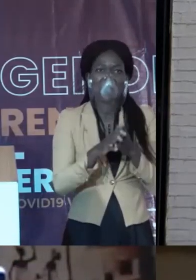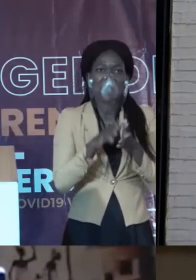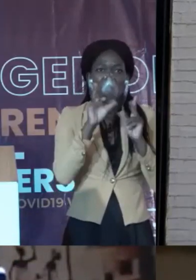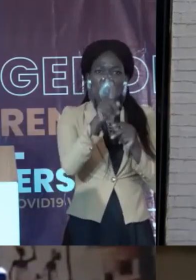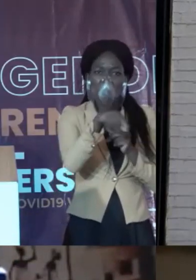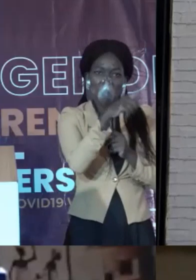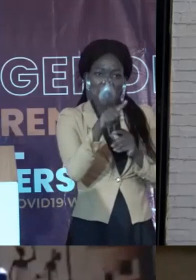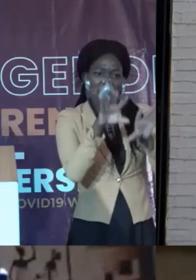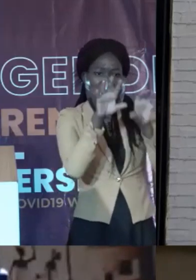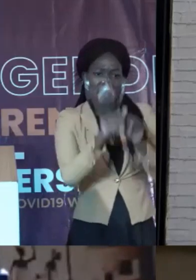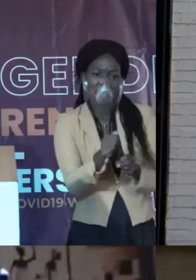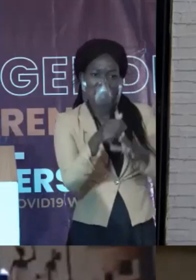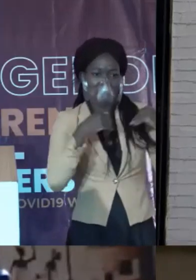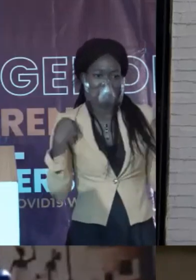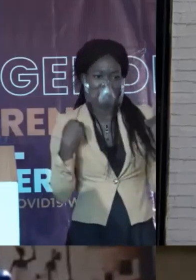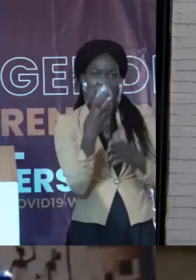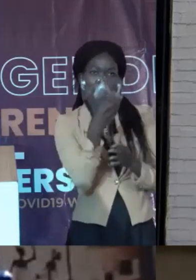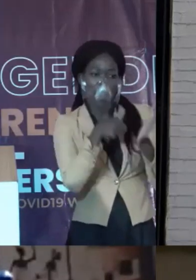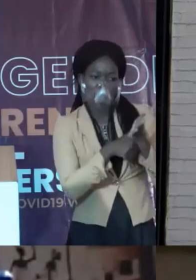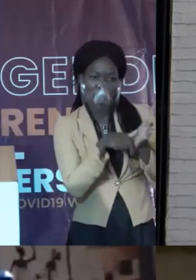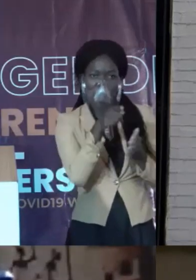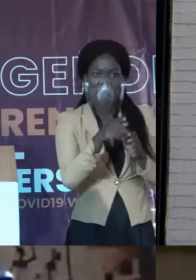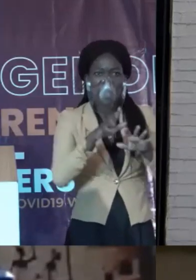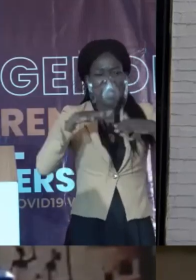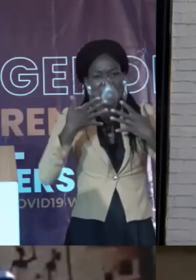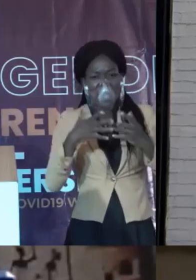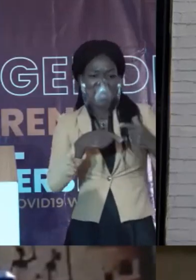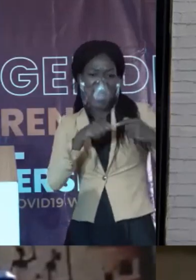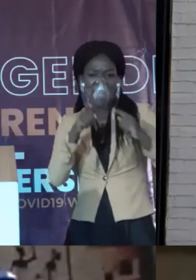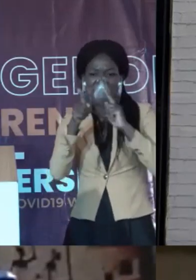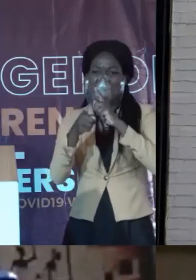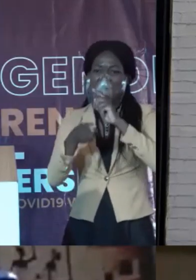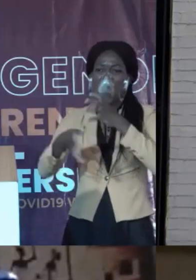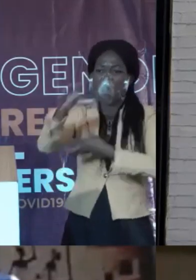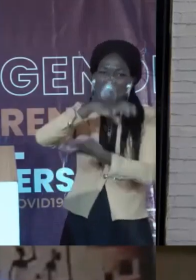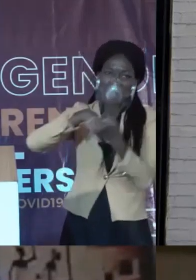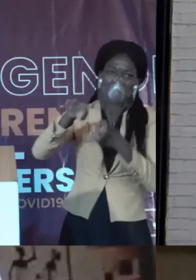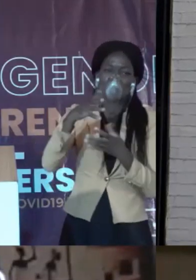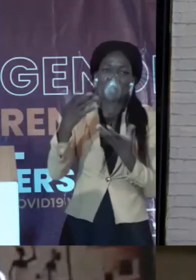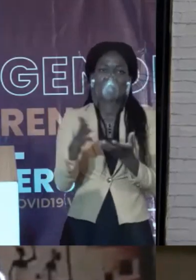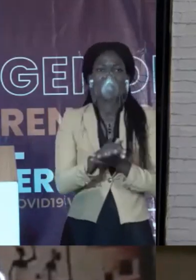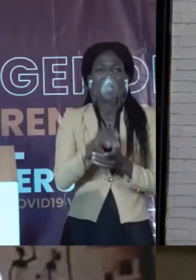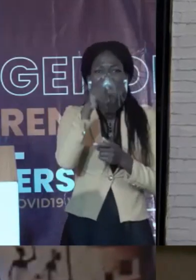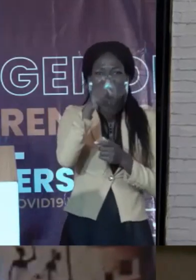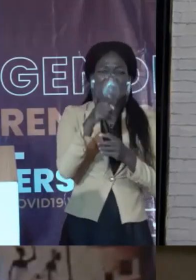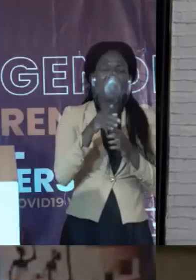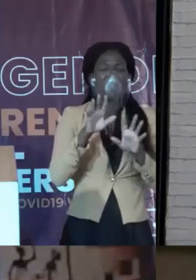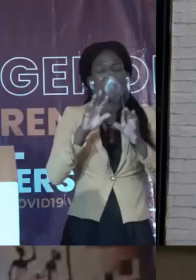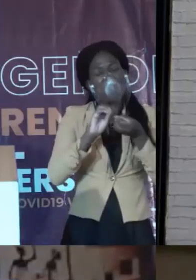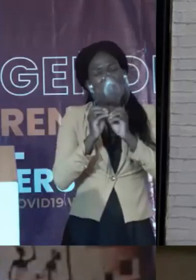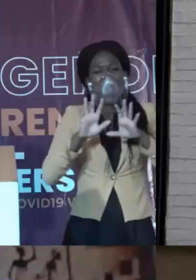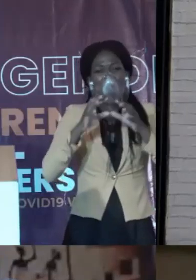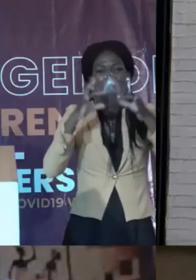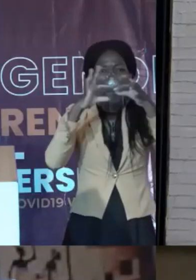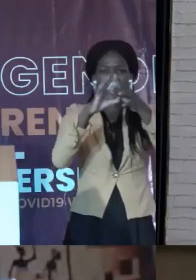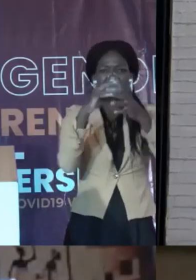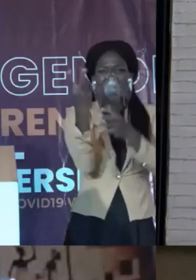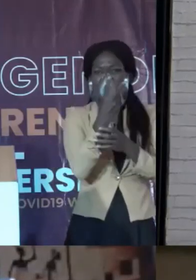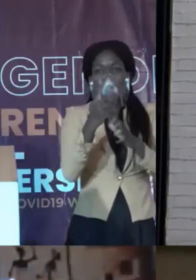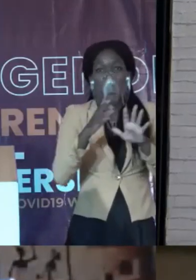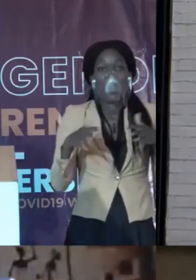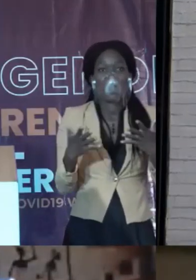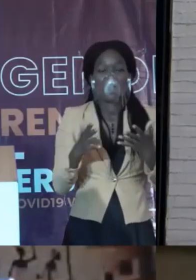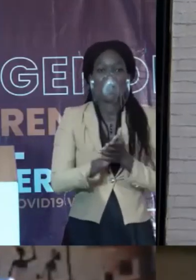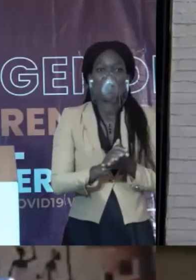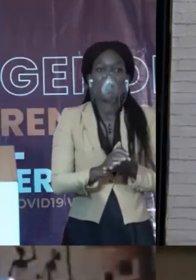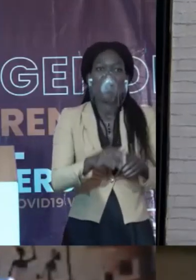to financial services, then some things in their life are being affected. What would you connect? How would you connect the two? The